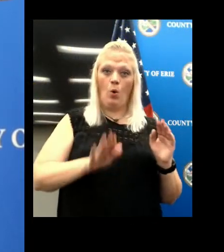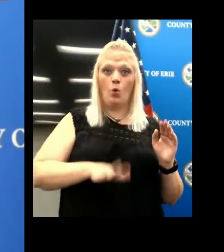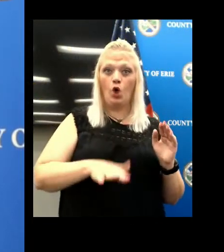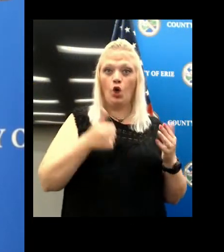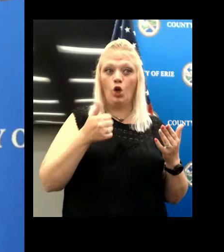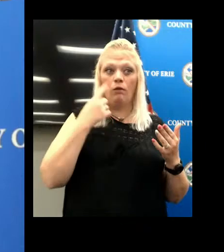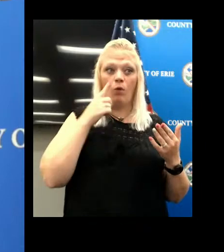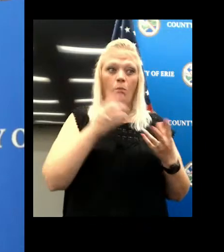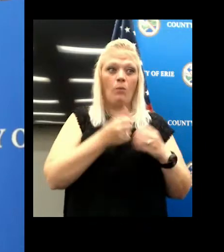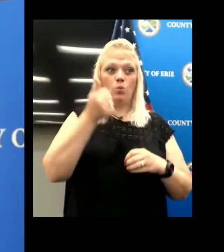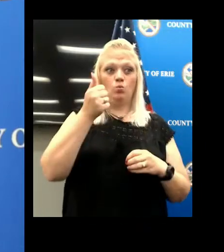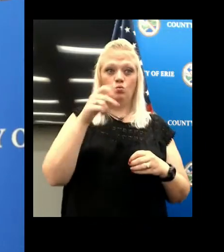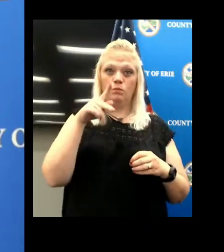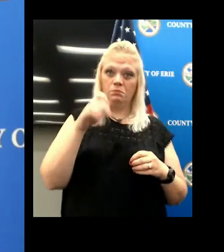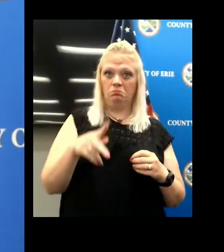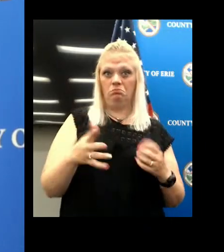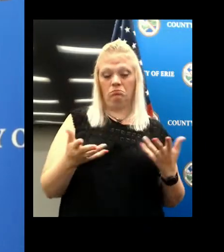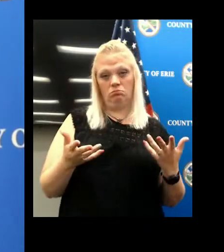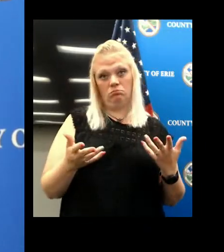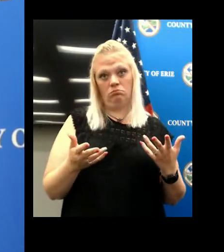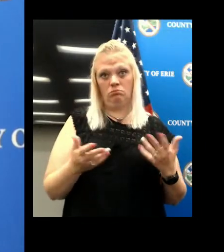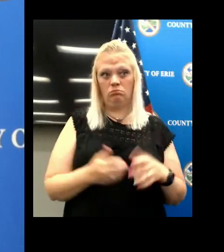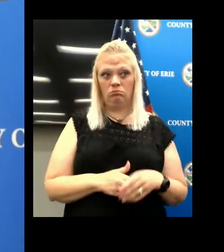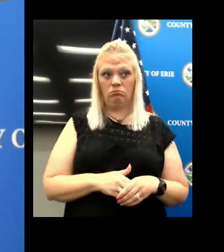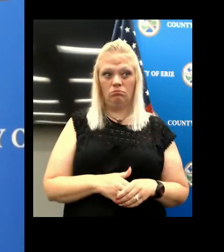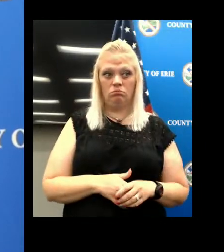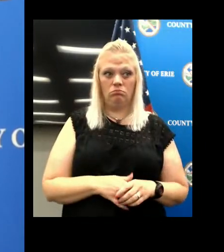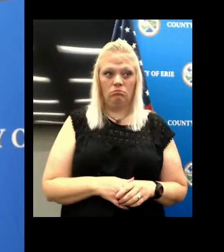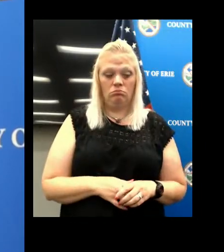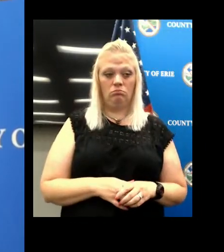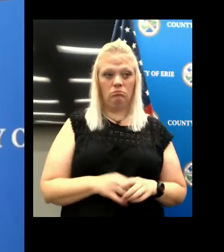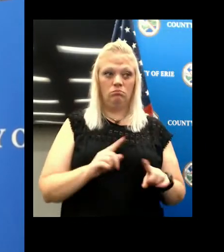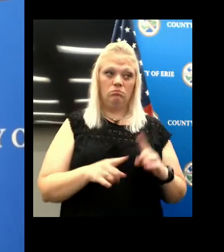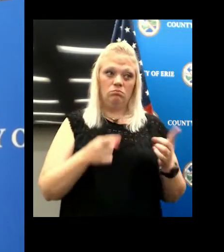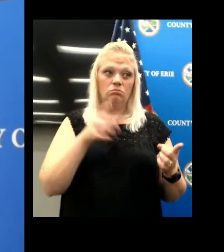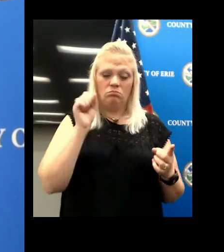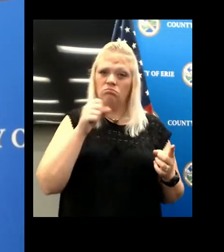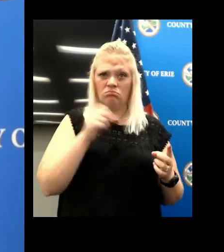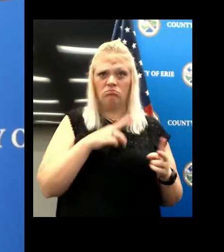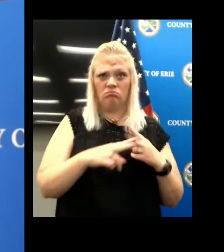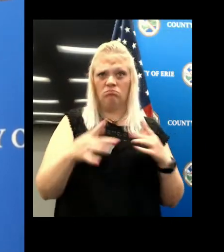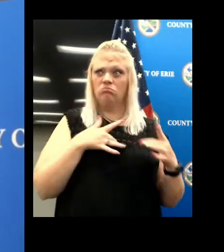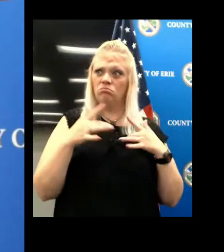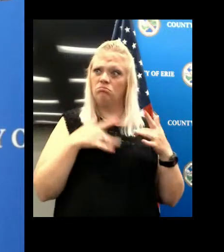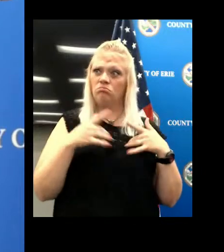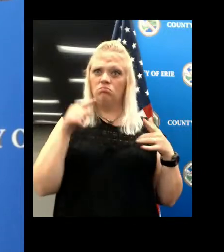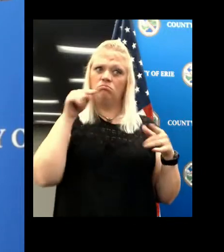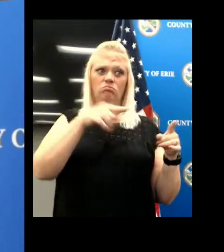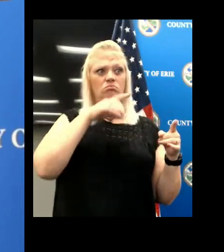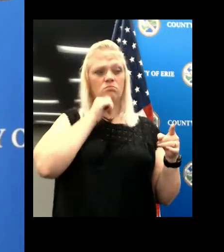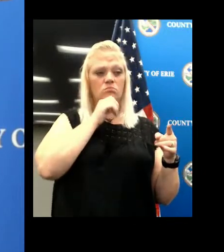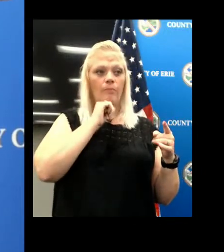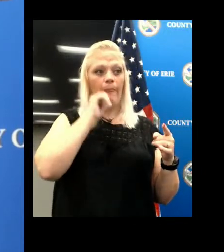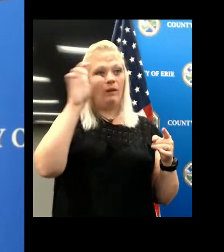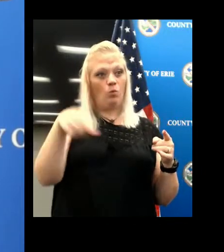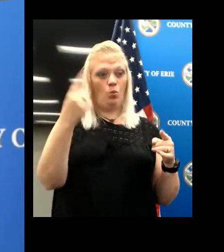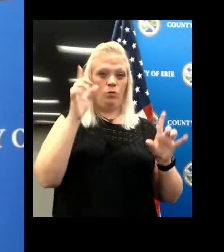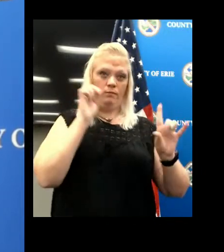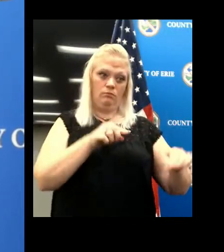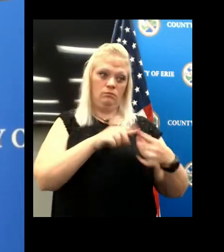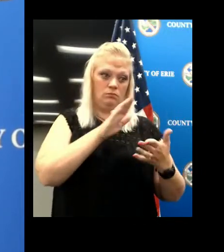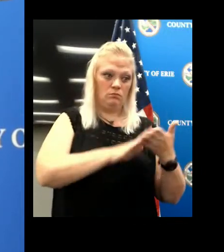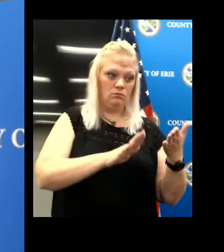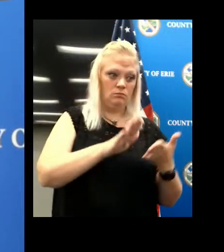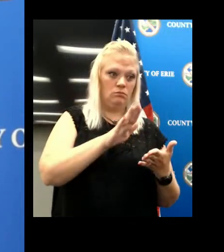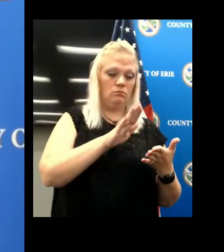for most of the population. But yeah, this is very concerning because this is an age that not only going to school, but they're